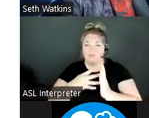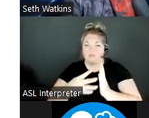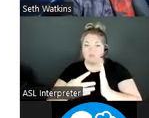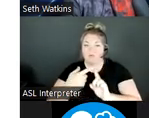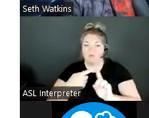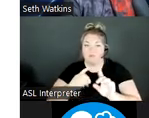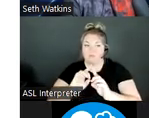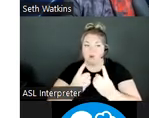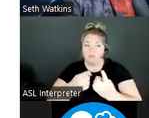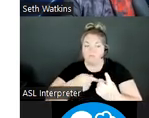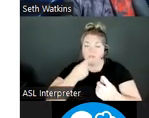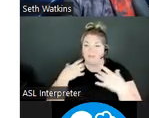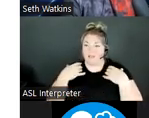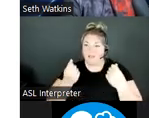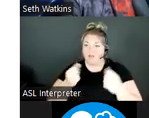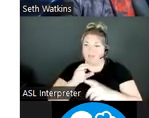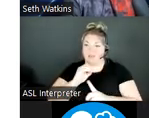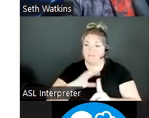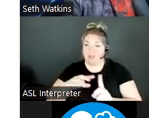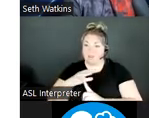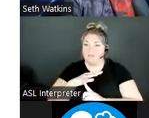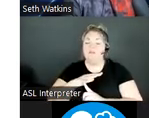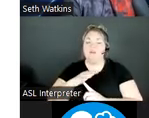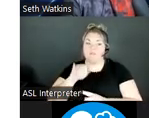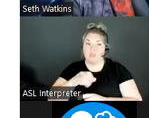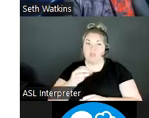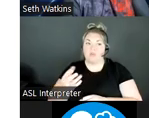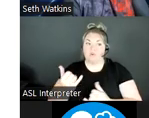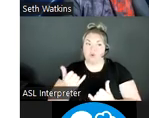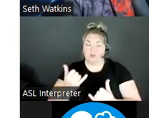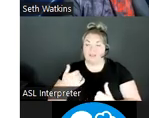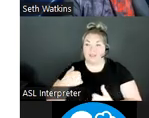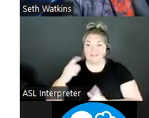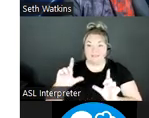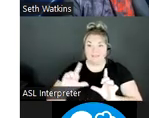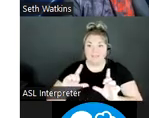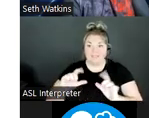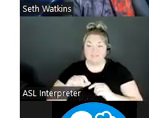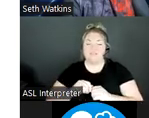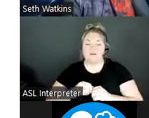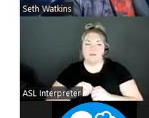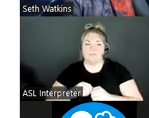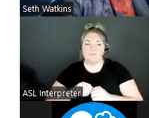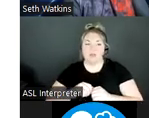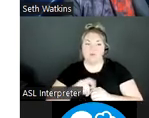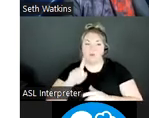Department of Public Health and Environment that currently holds this license. which was